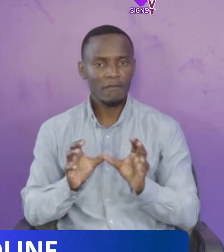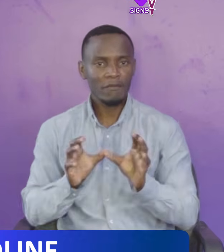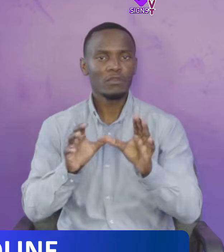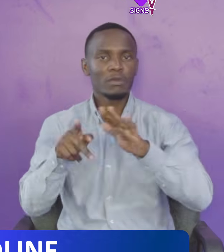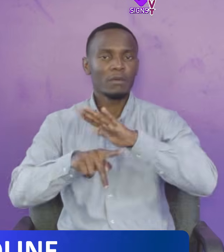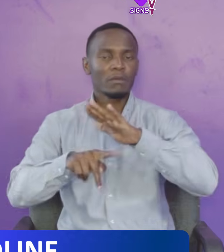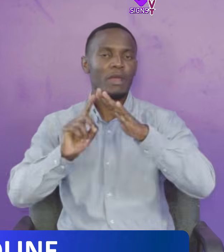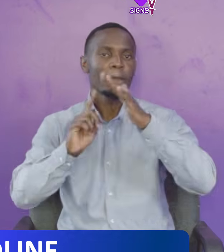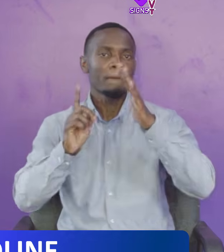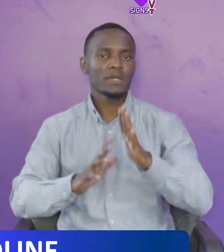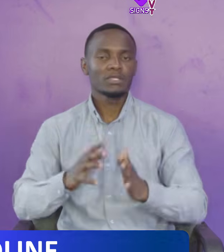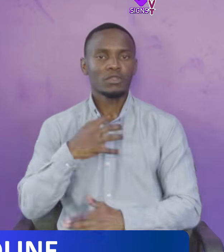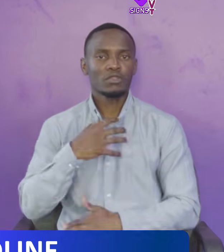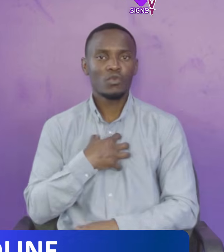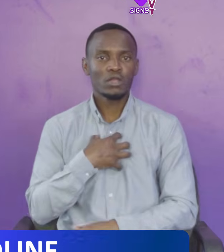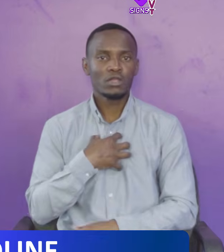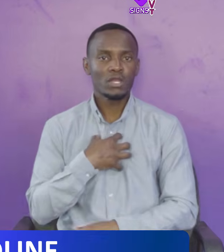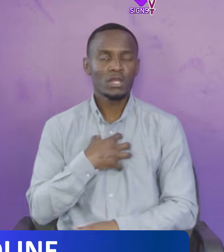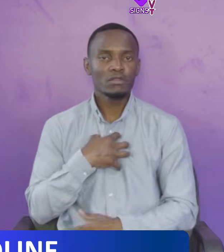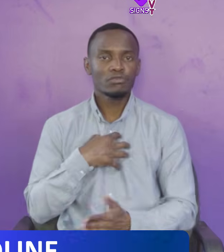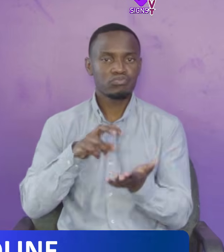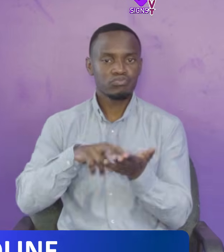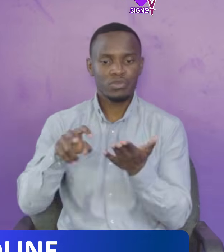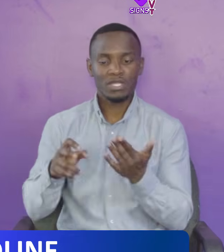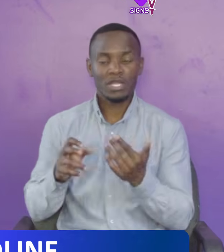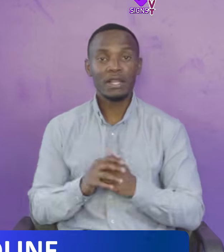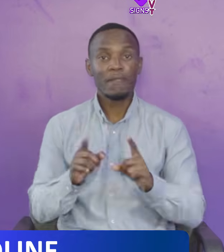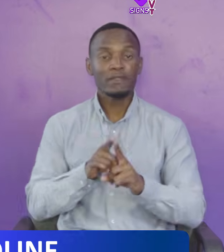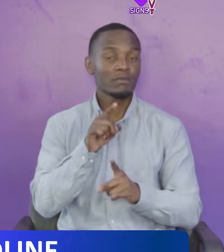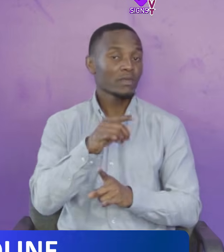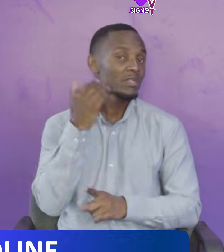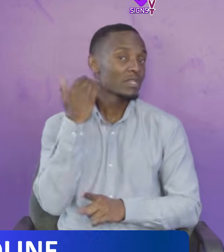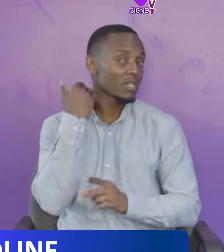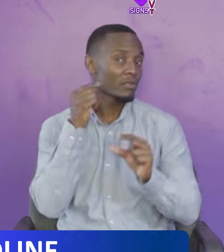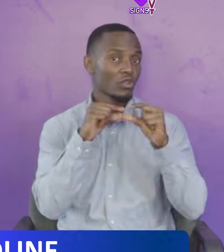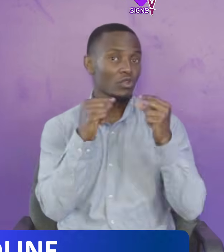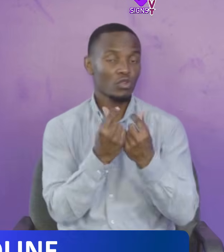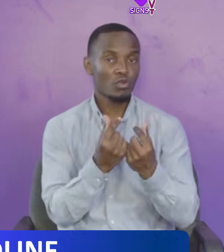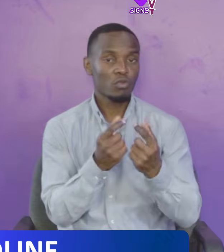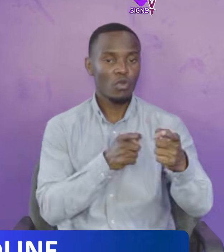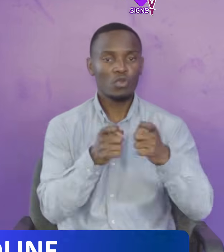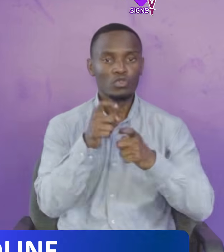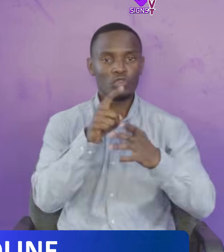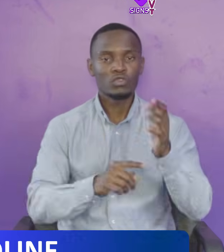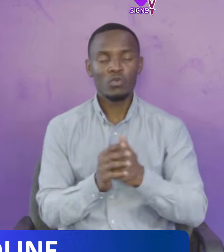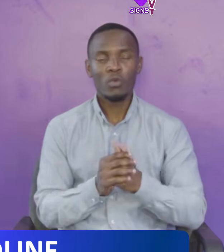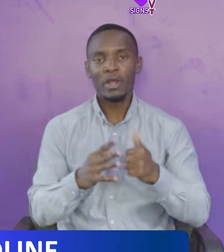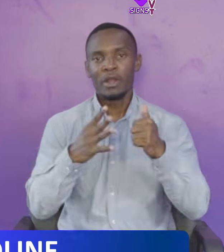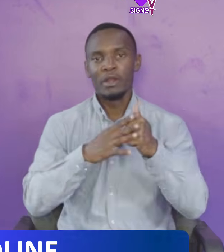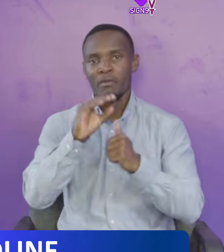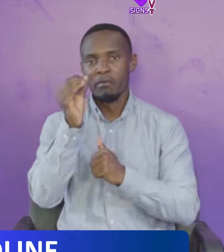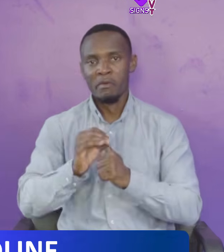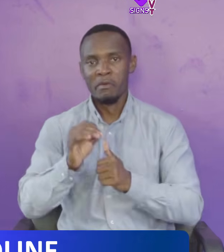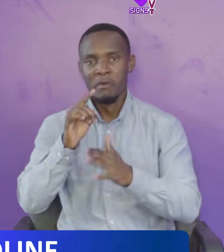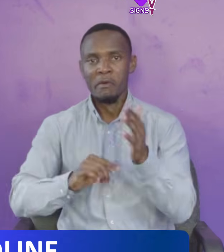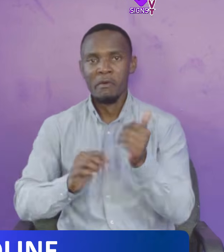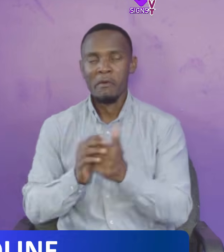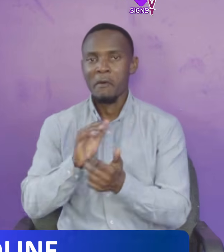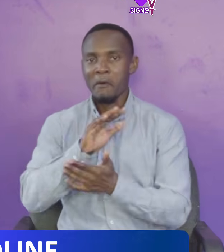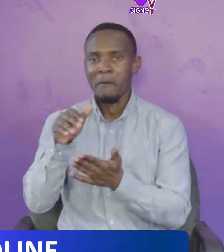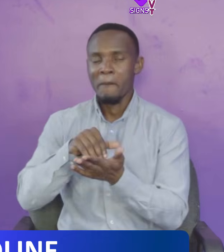United Nations estimates the armed groups now control 90% of the capital, Port-au-Prince, where